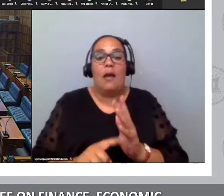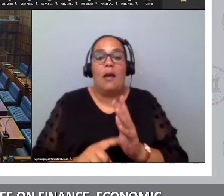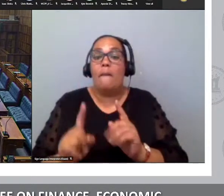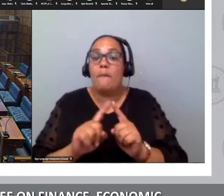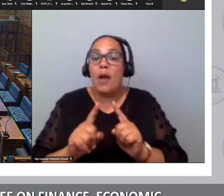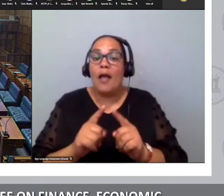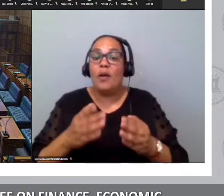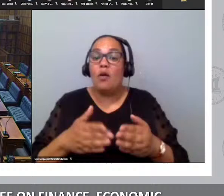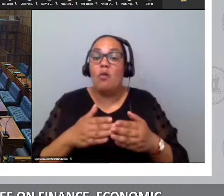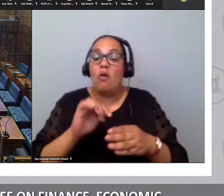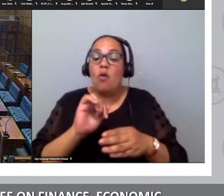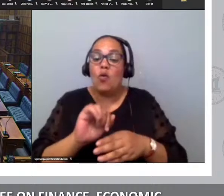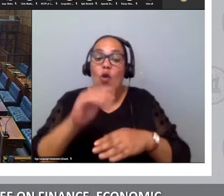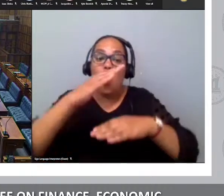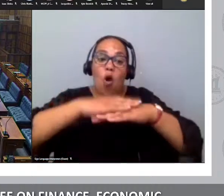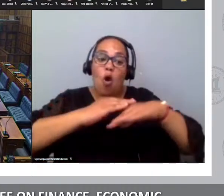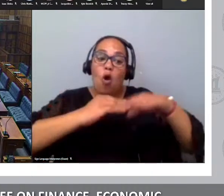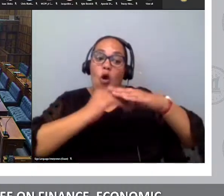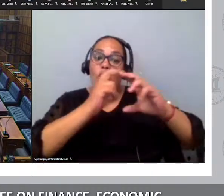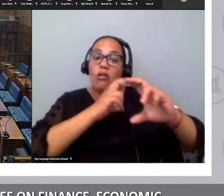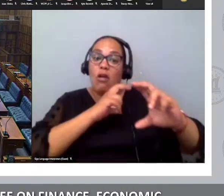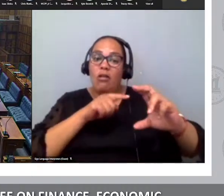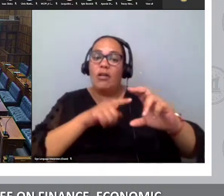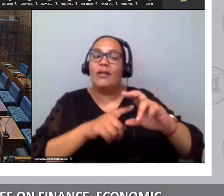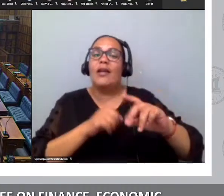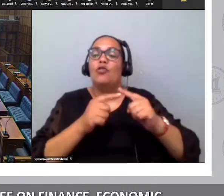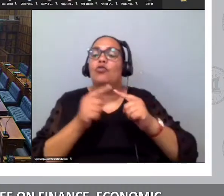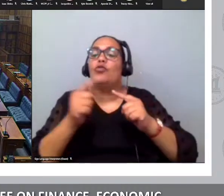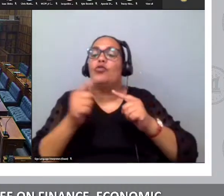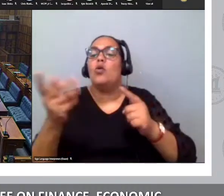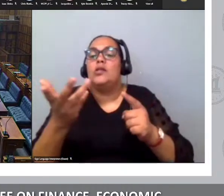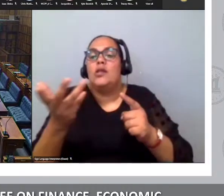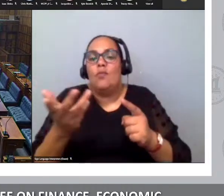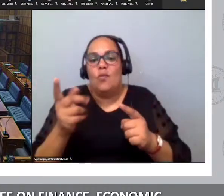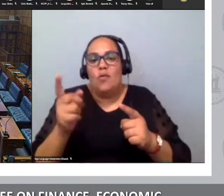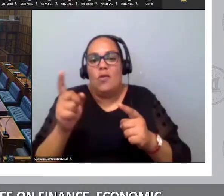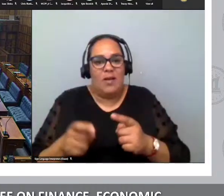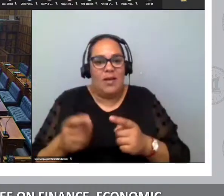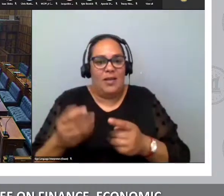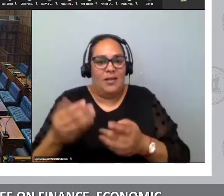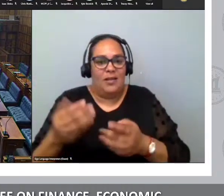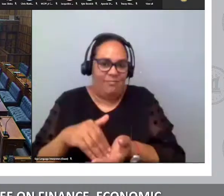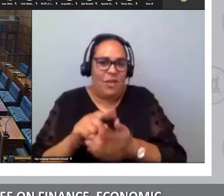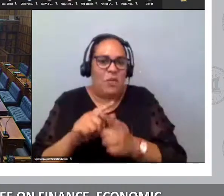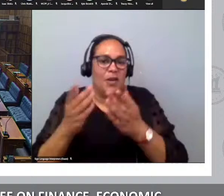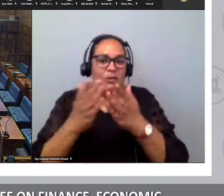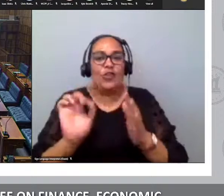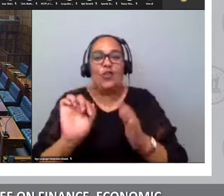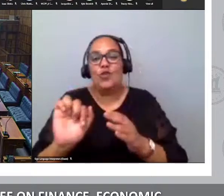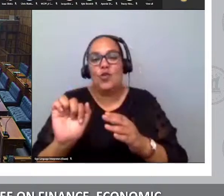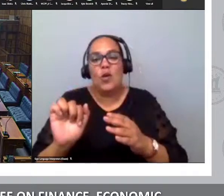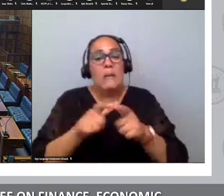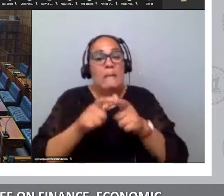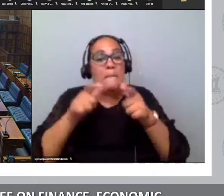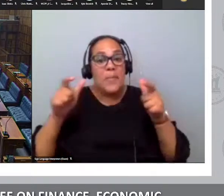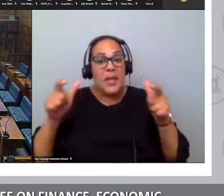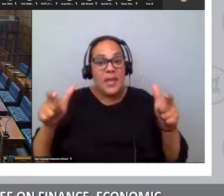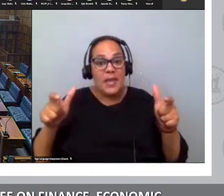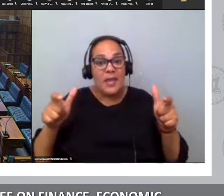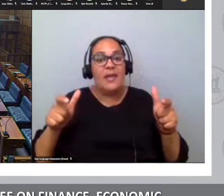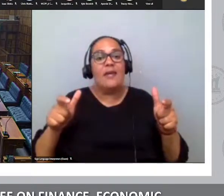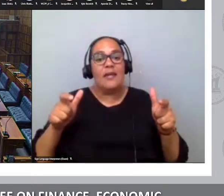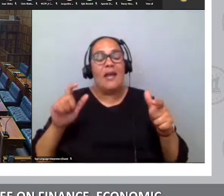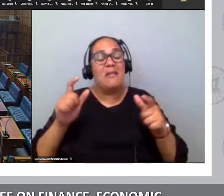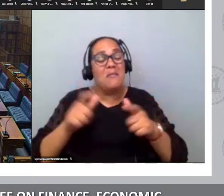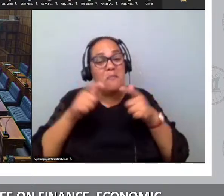on those vessels are destined for a particular port and generally the very large and Ultra large